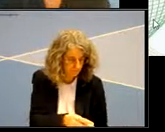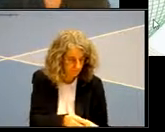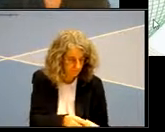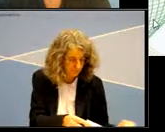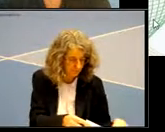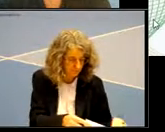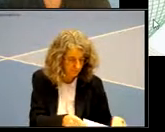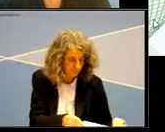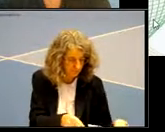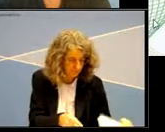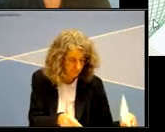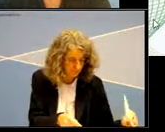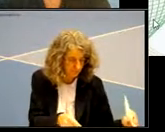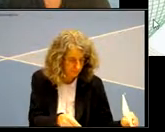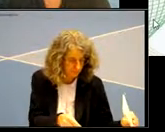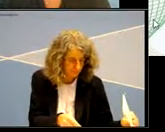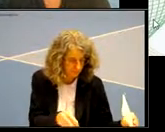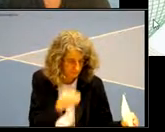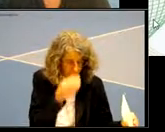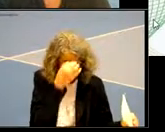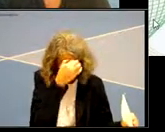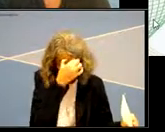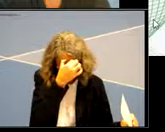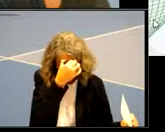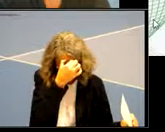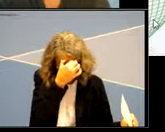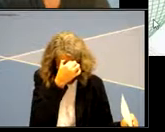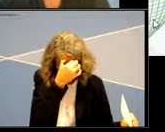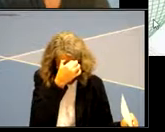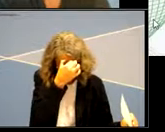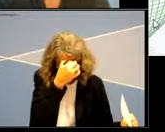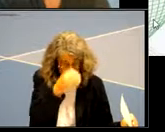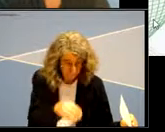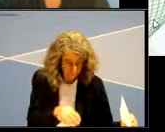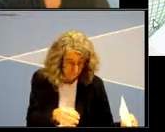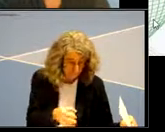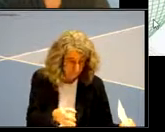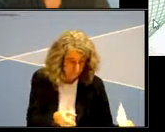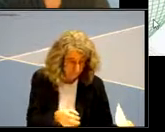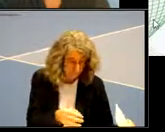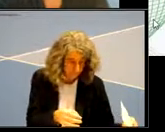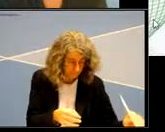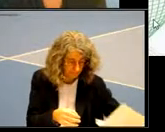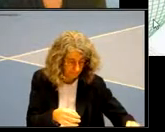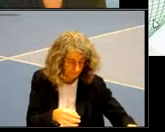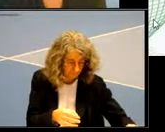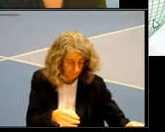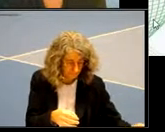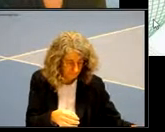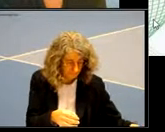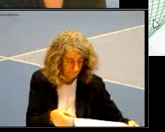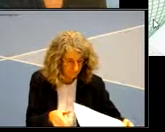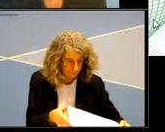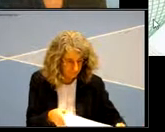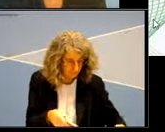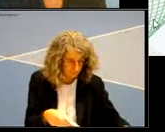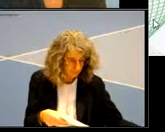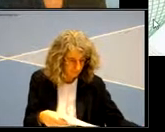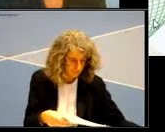it's a make or break aspect of the transition to a more sustainable and climate-neutral society. And what is very